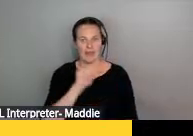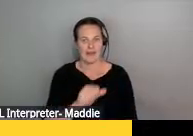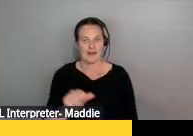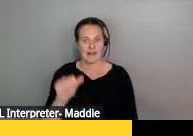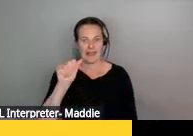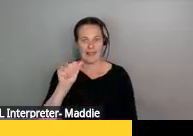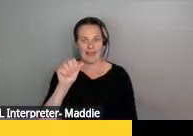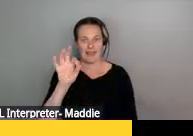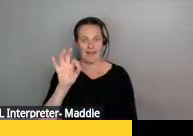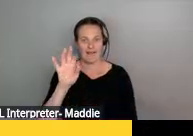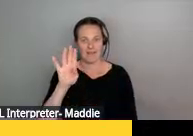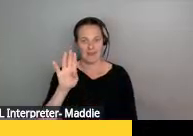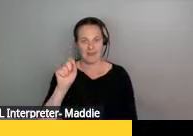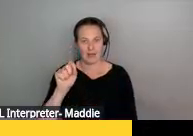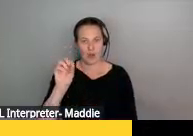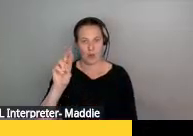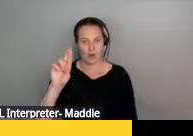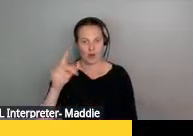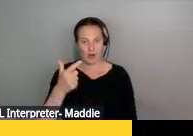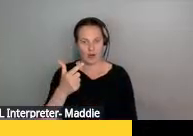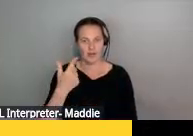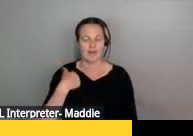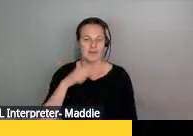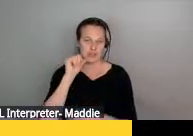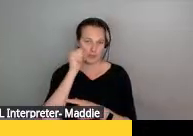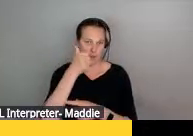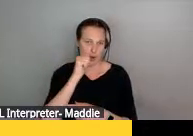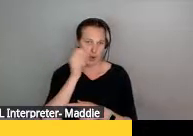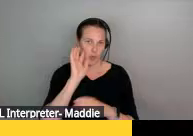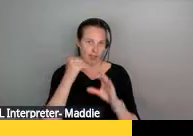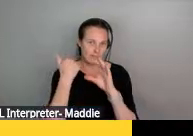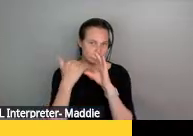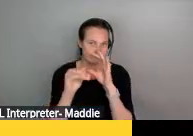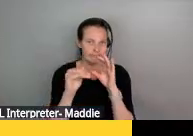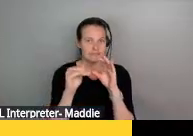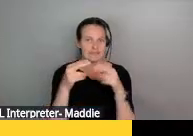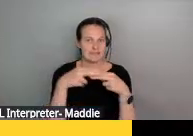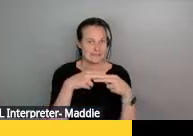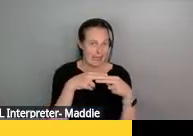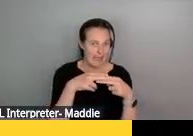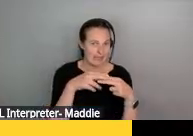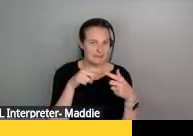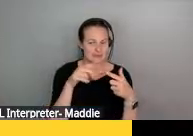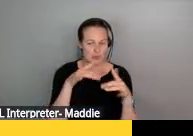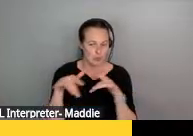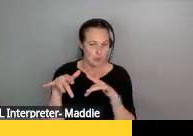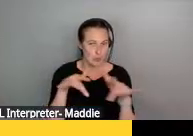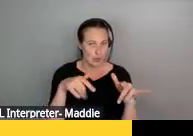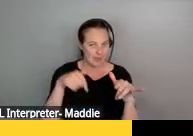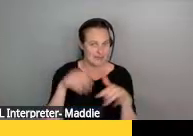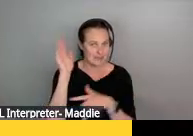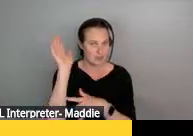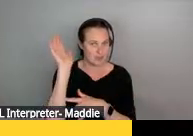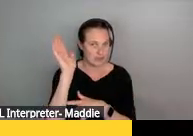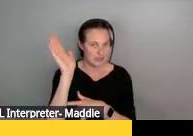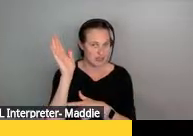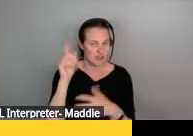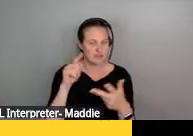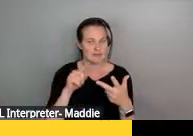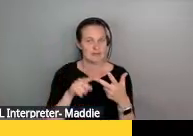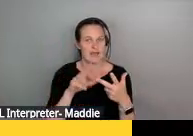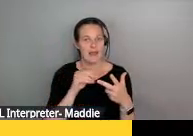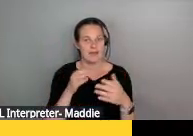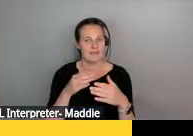your inbox tomorrow. You will get a copy of the slides, a recording of this presentation, and a